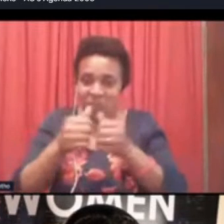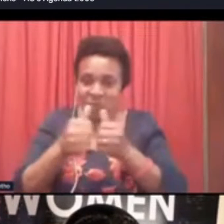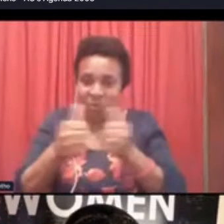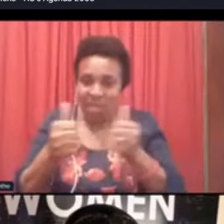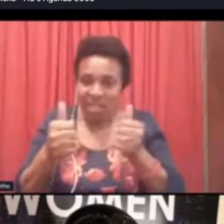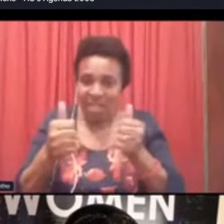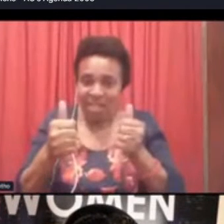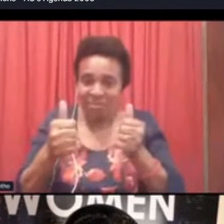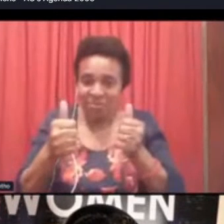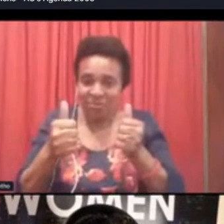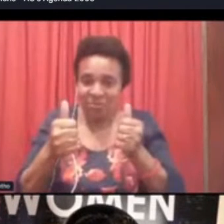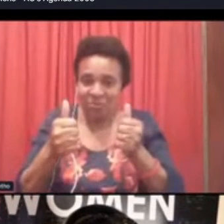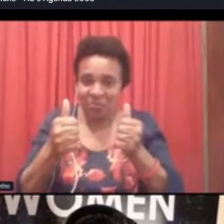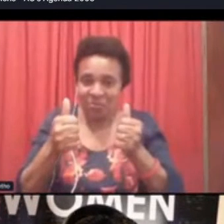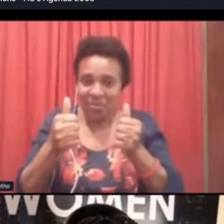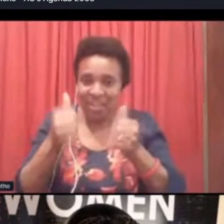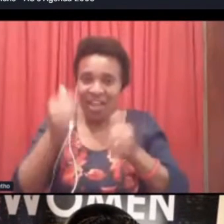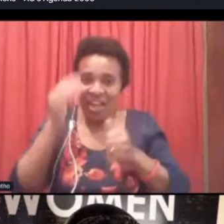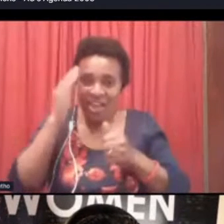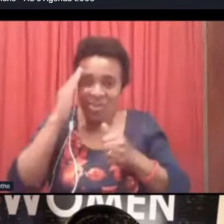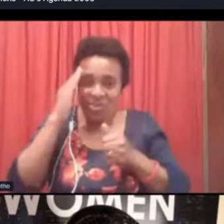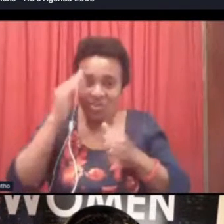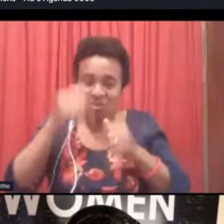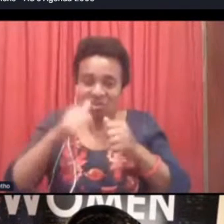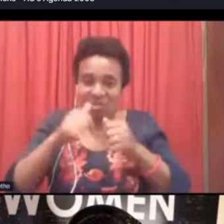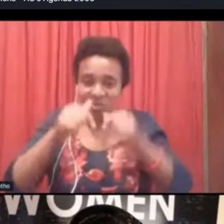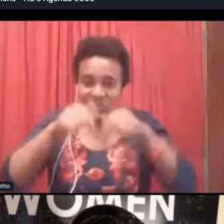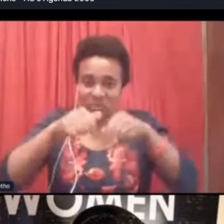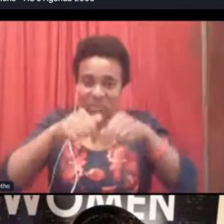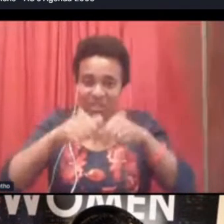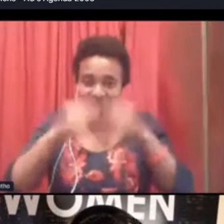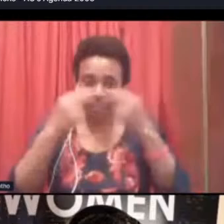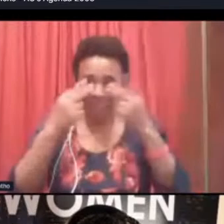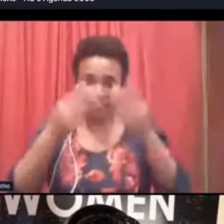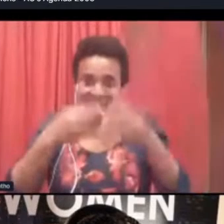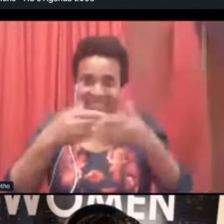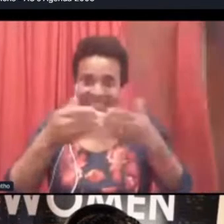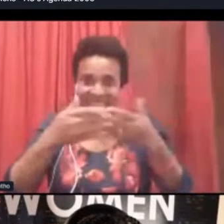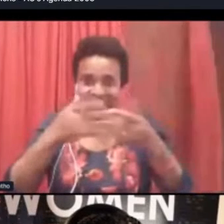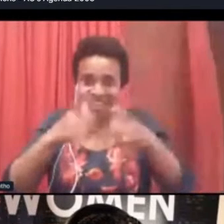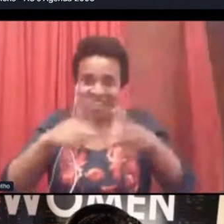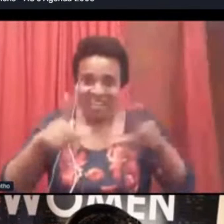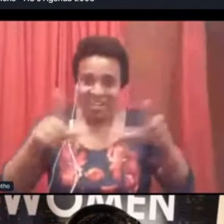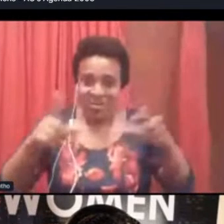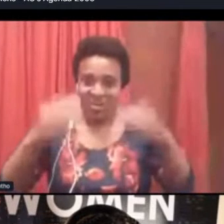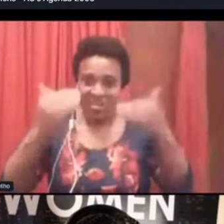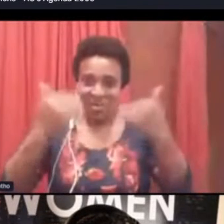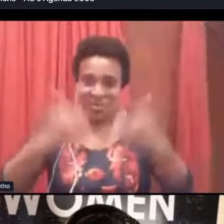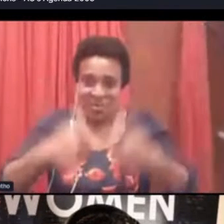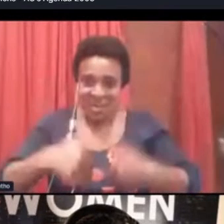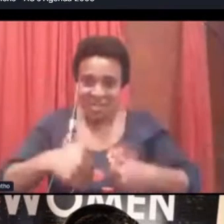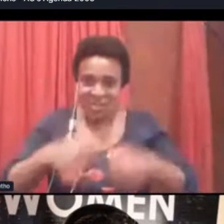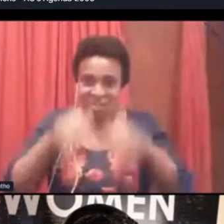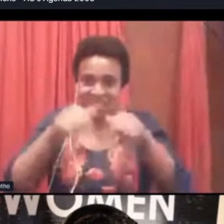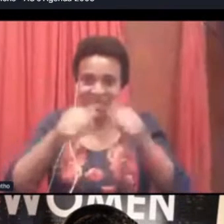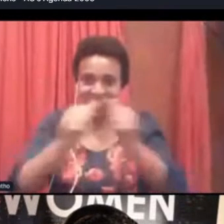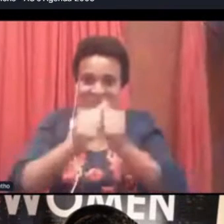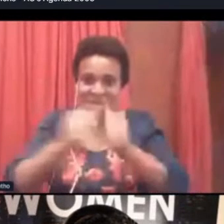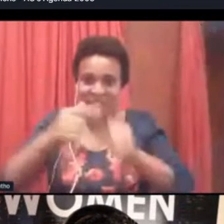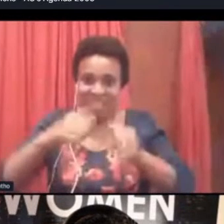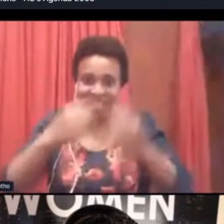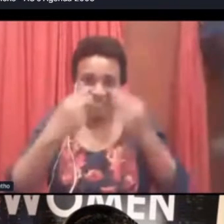know you have presentation for today as well. As you can see, we have a sign language person here with us. I hope you can see